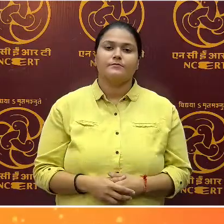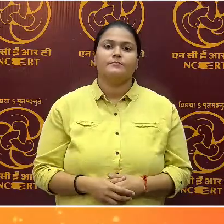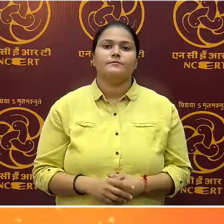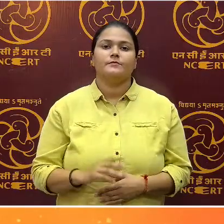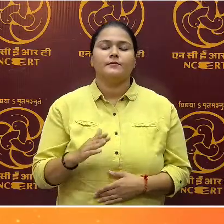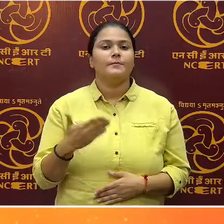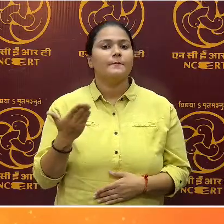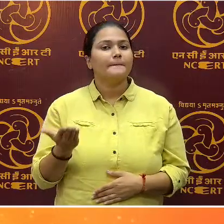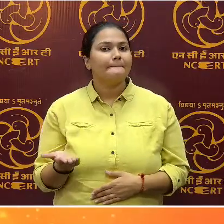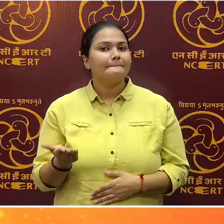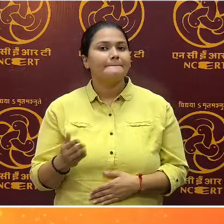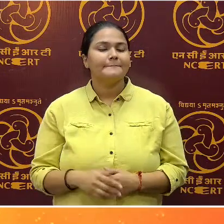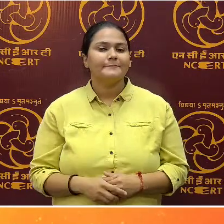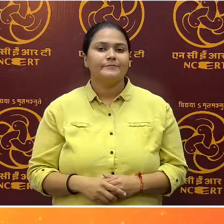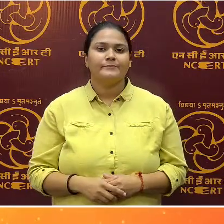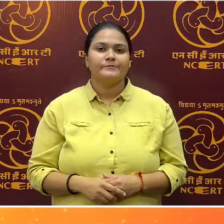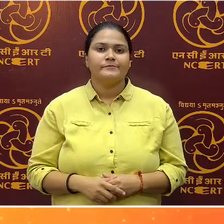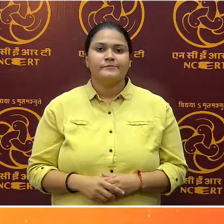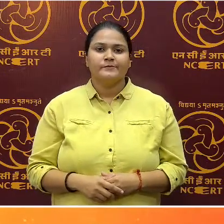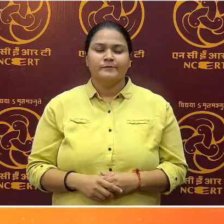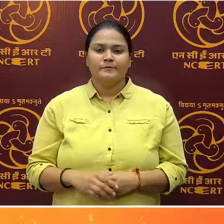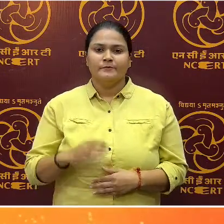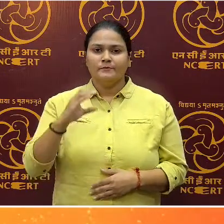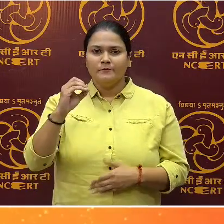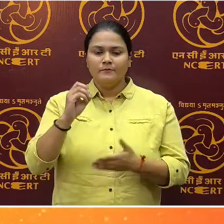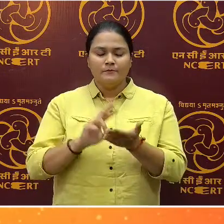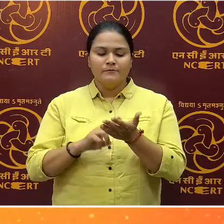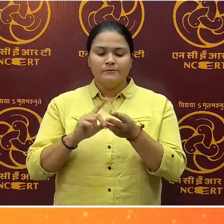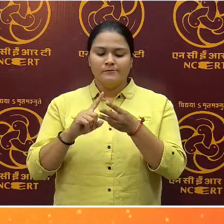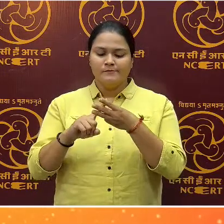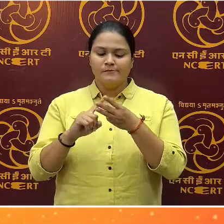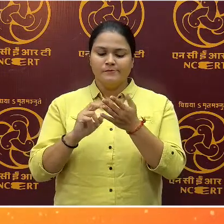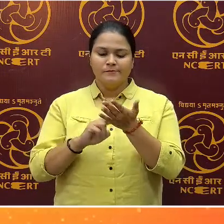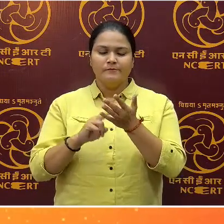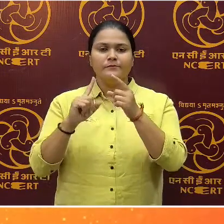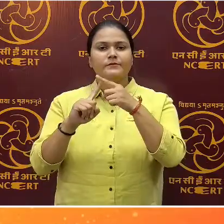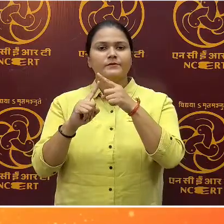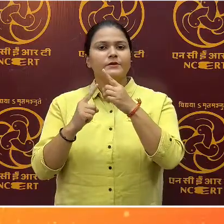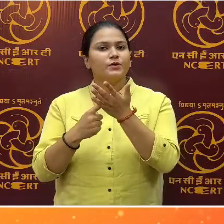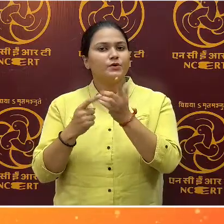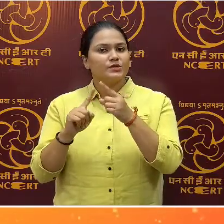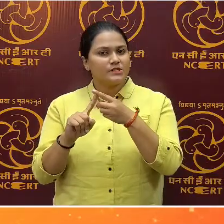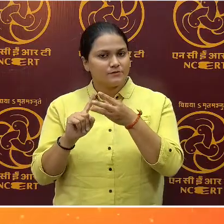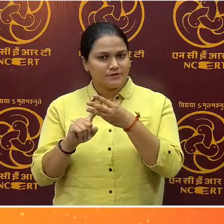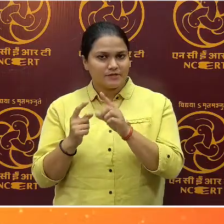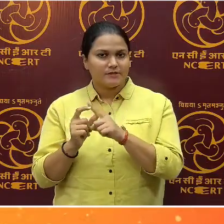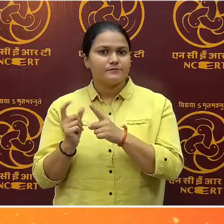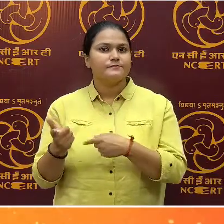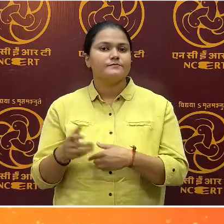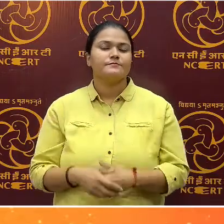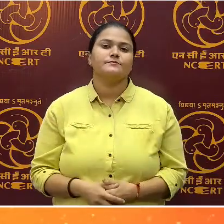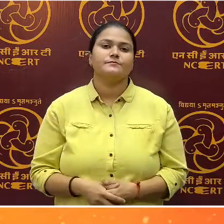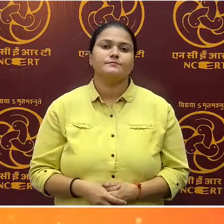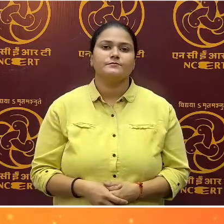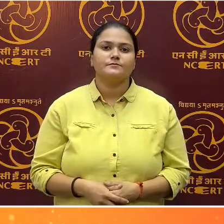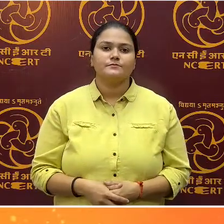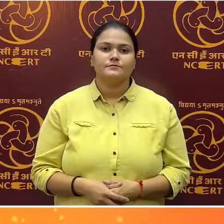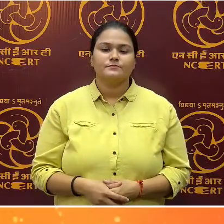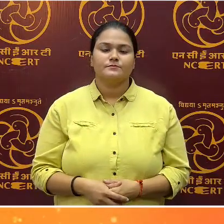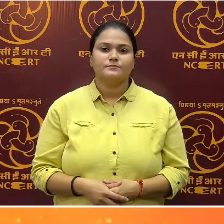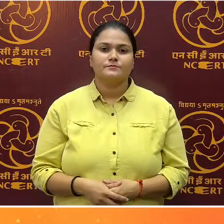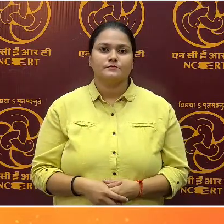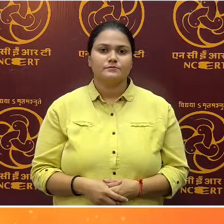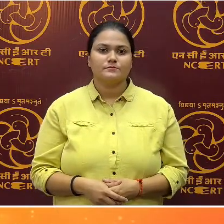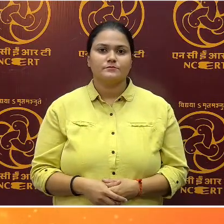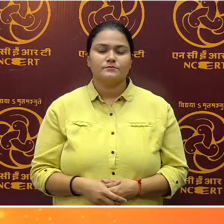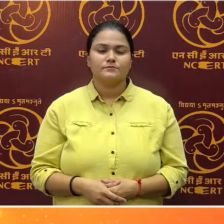this is what, concentrated solution of potassium permanganate in water, right? Yes. So